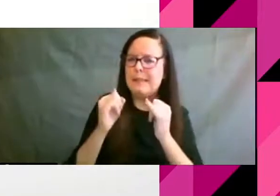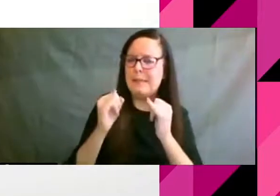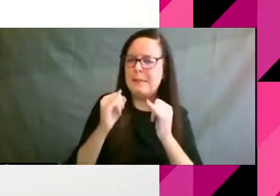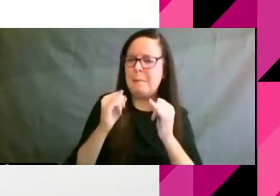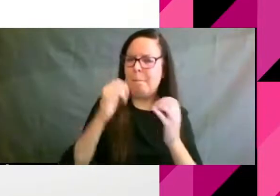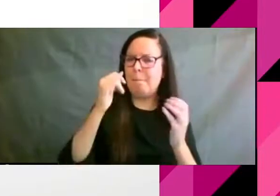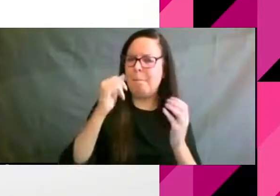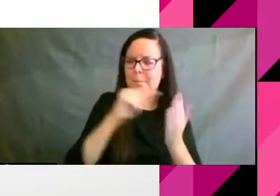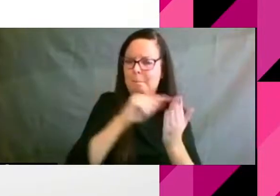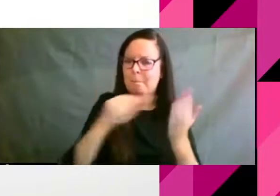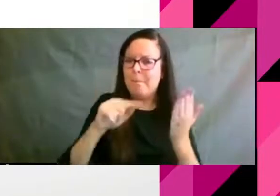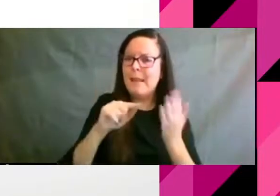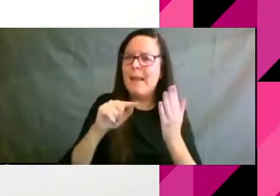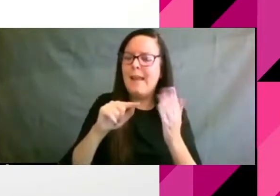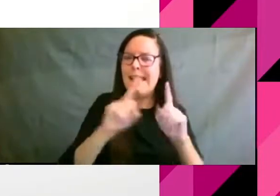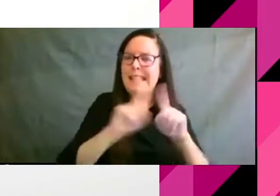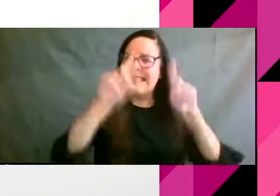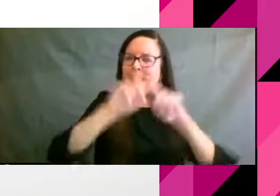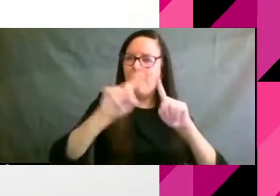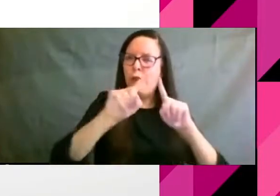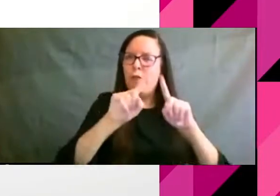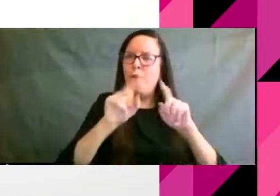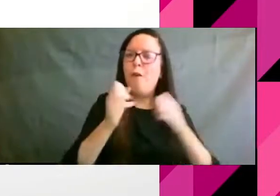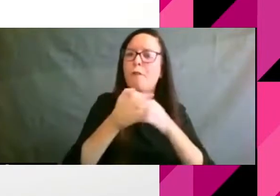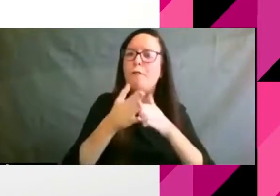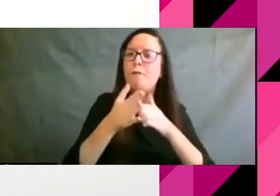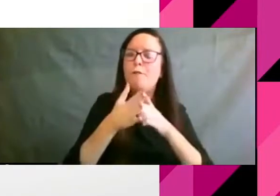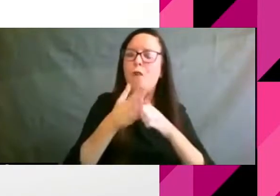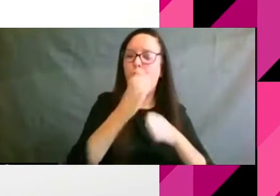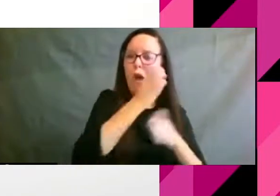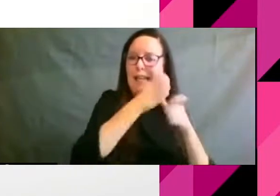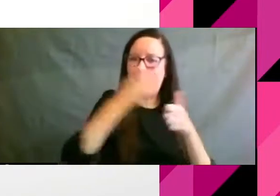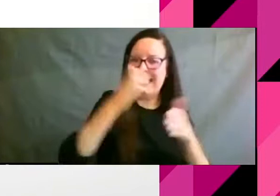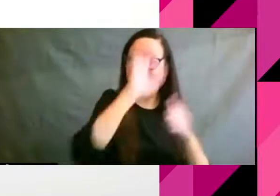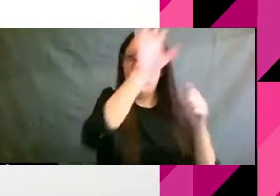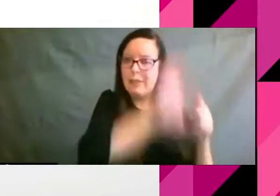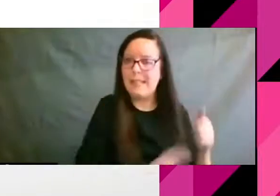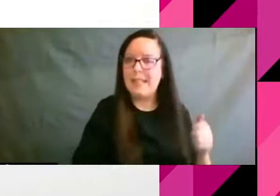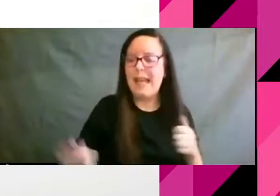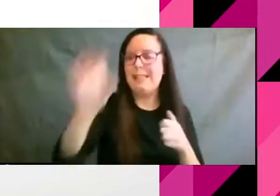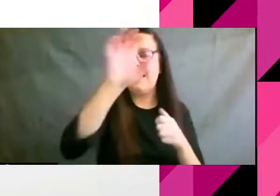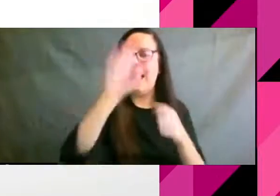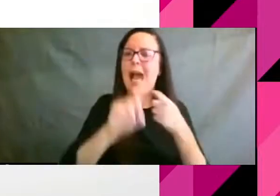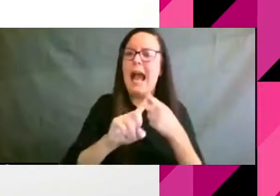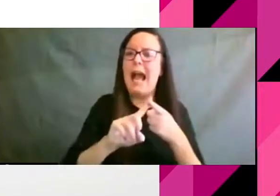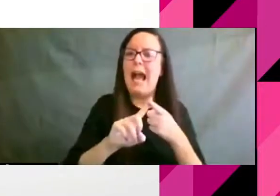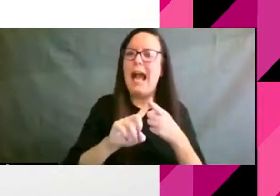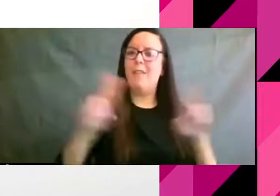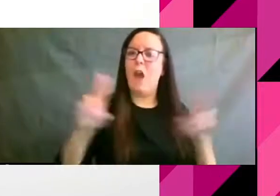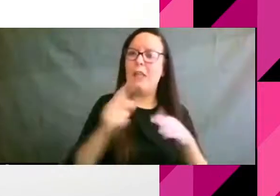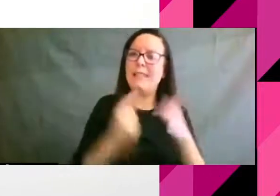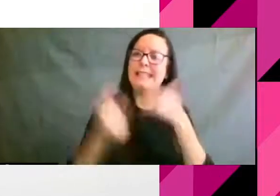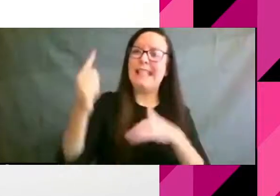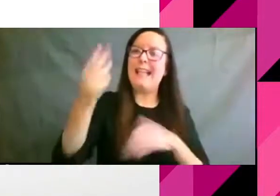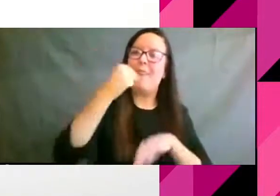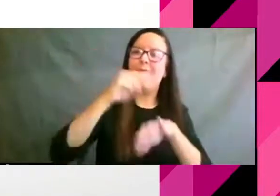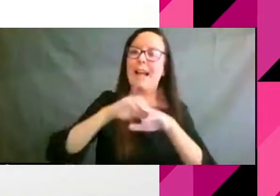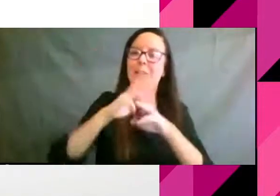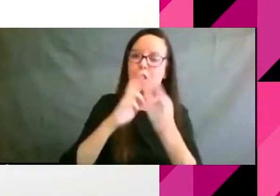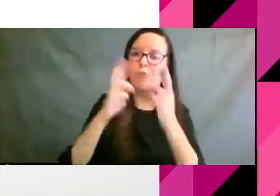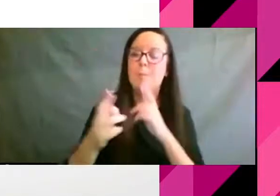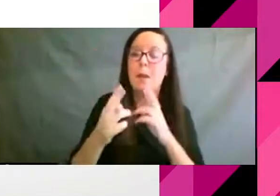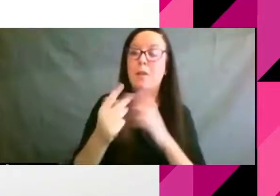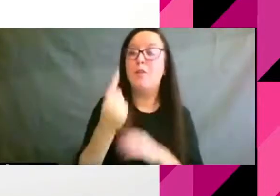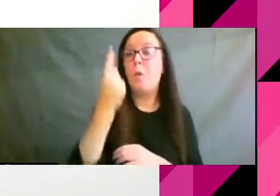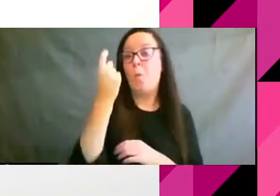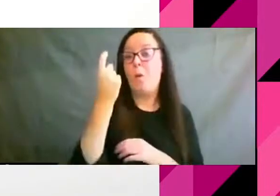different states and territories, and there is no single national response. Finally, to give you one other brief and somewhat